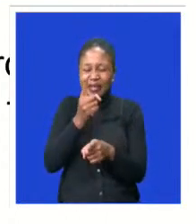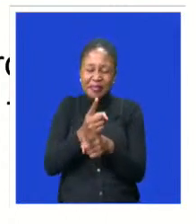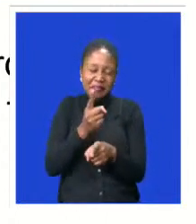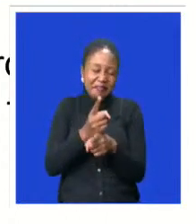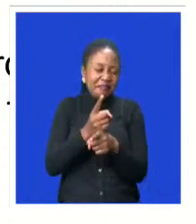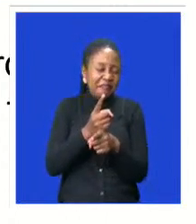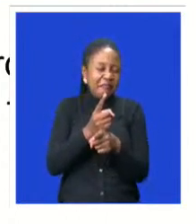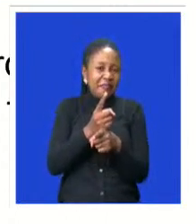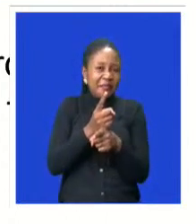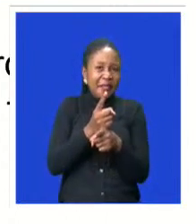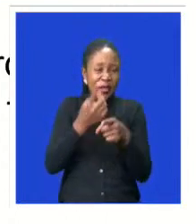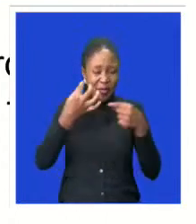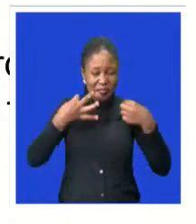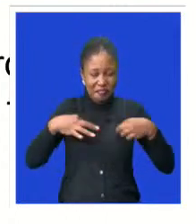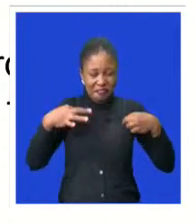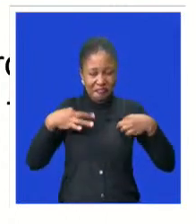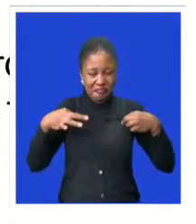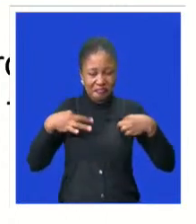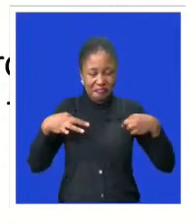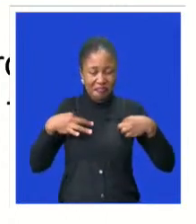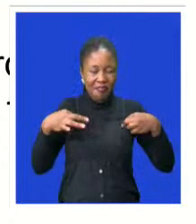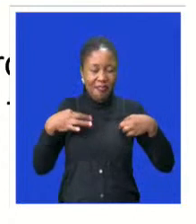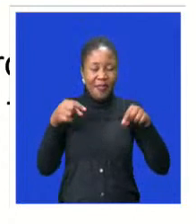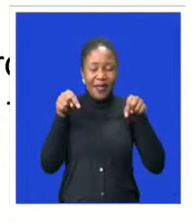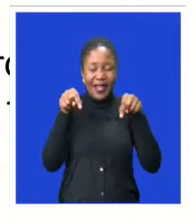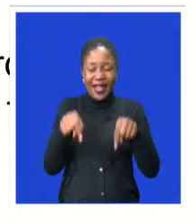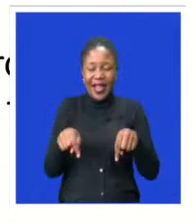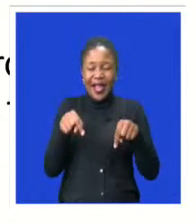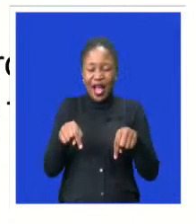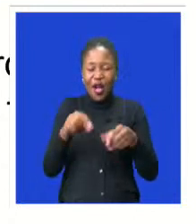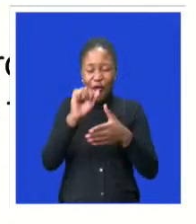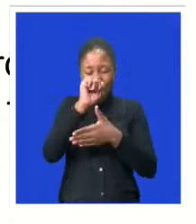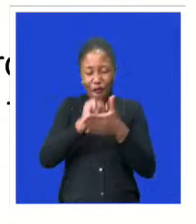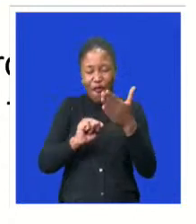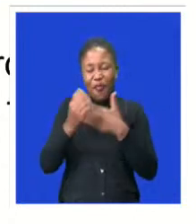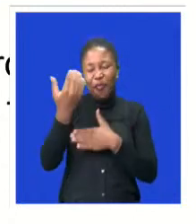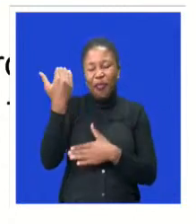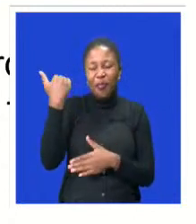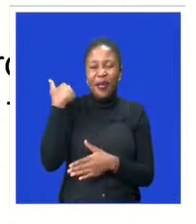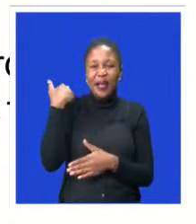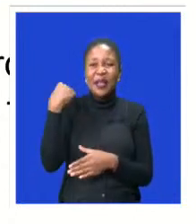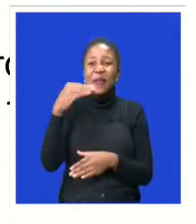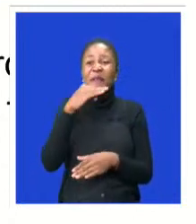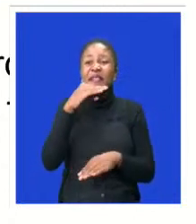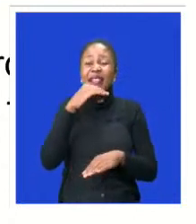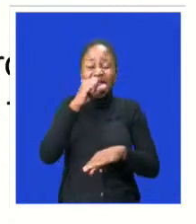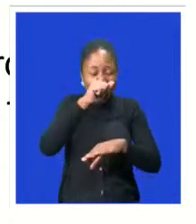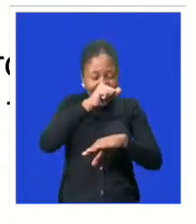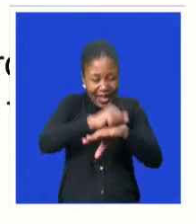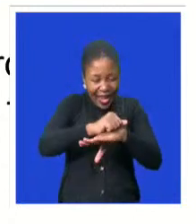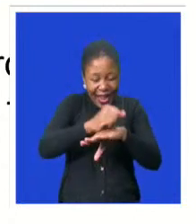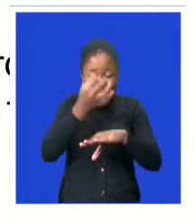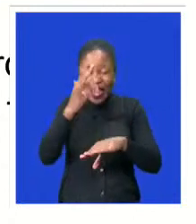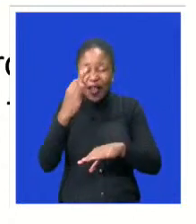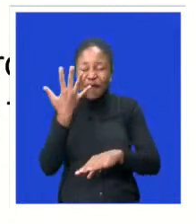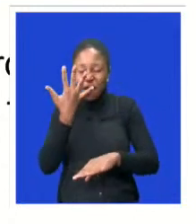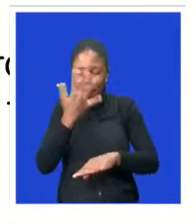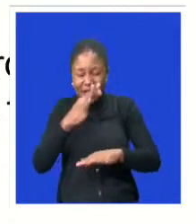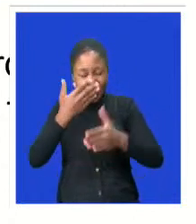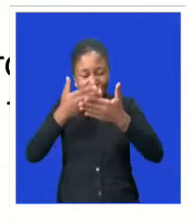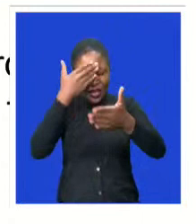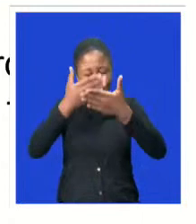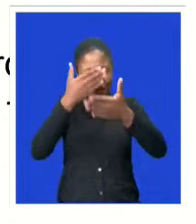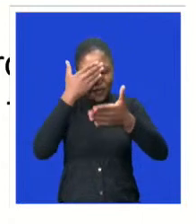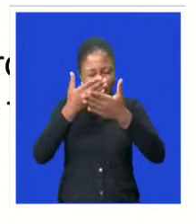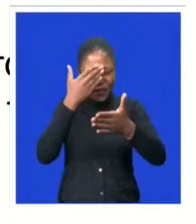between before and now, you are able to do that if you have read the magazine, because it will give you a clear picture